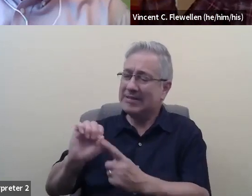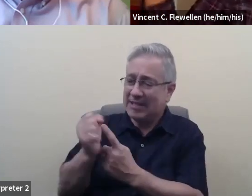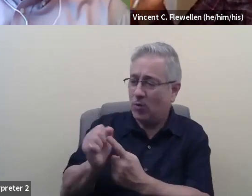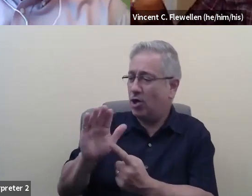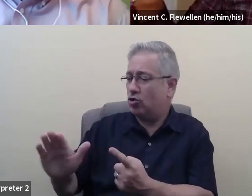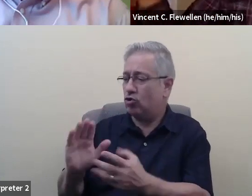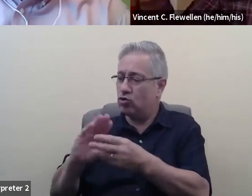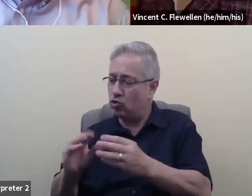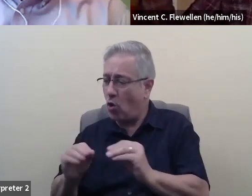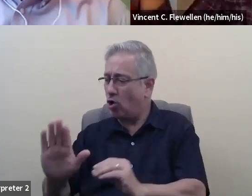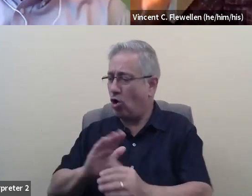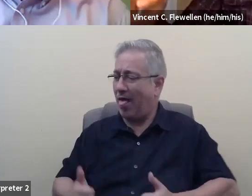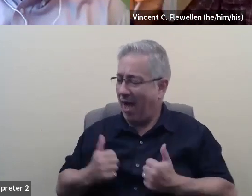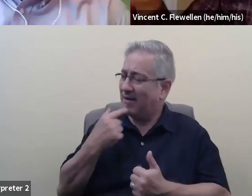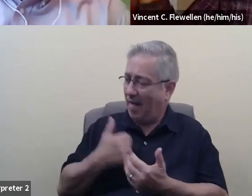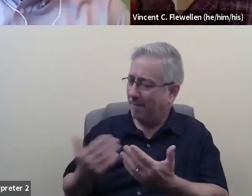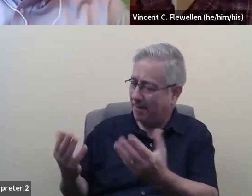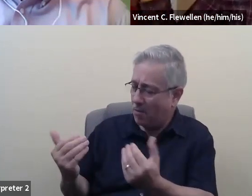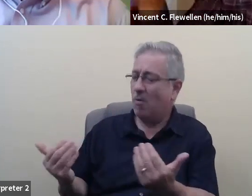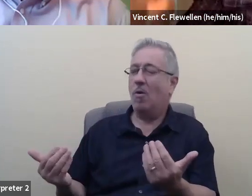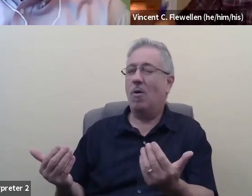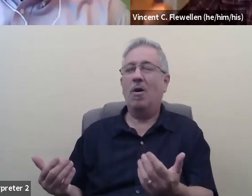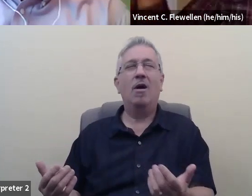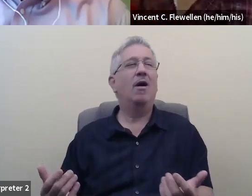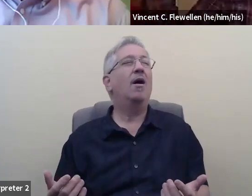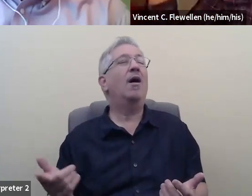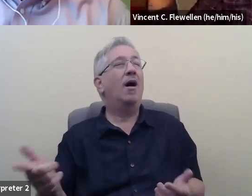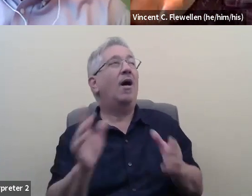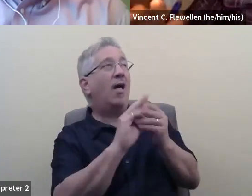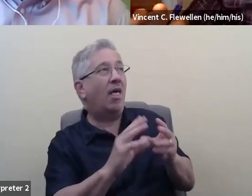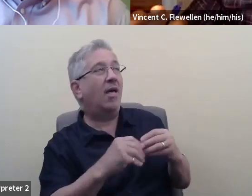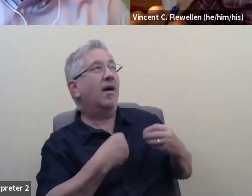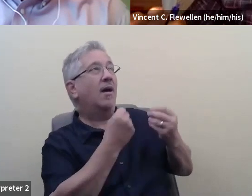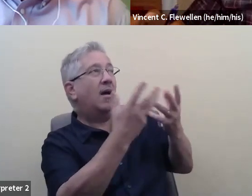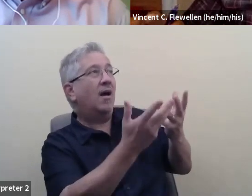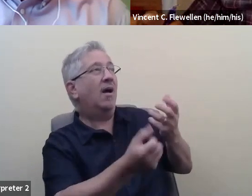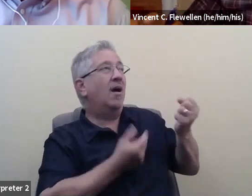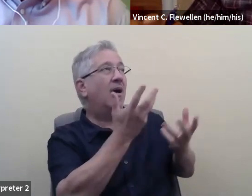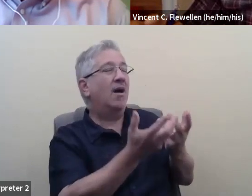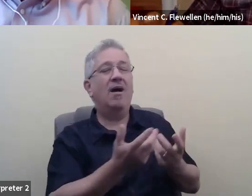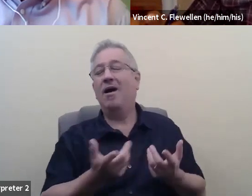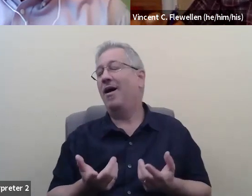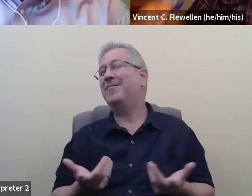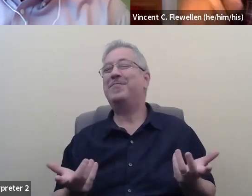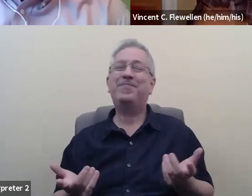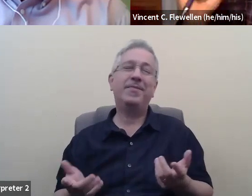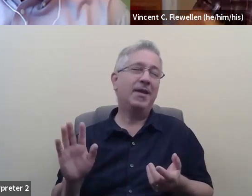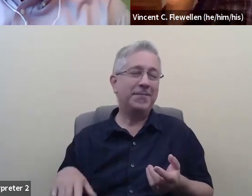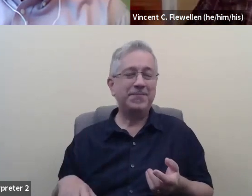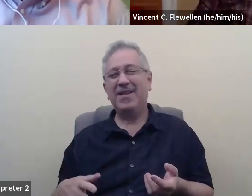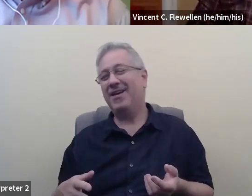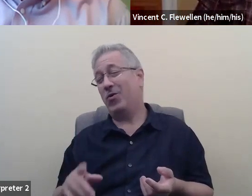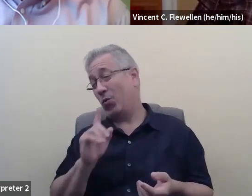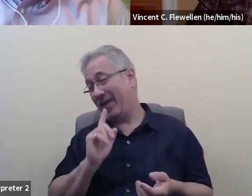it, they question it, they say that's not true, they say you're being sensitive, they say da, da, da, da, da, da, da, right? Instead of